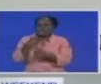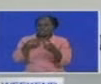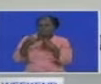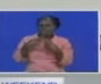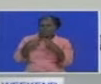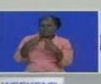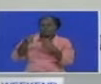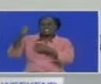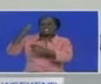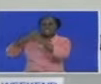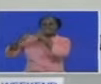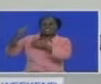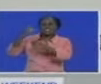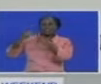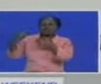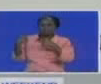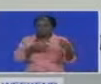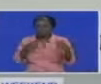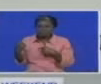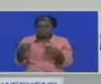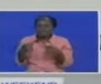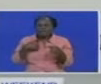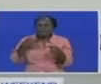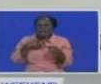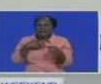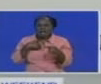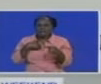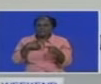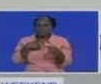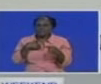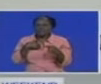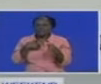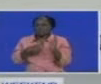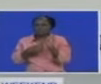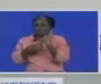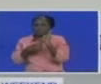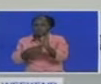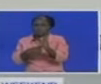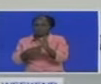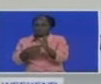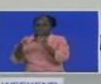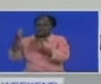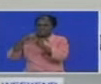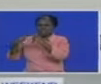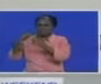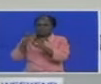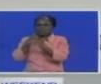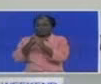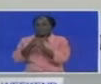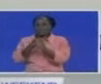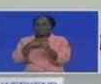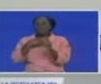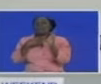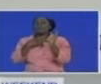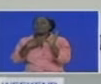know, our traditional trade partners. And I know we have a bit of a graphic to just show you who we traditionally deal with. This is from Asha Mulu's story that she